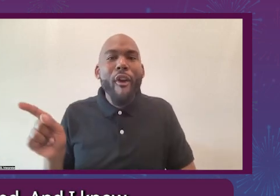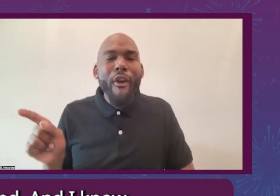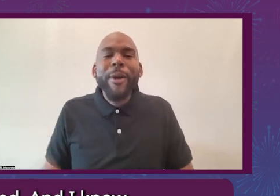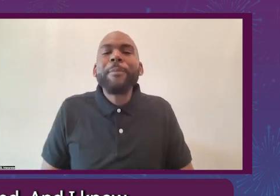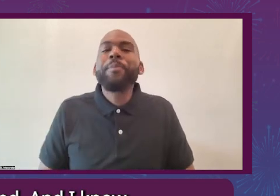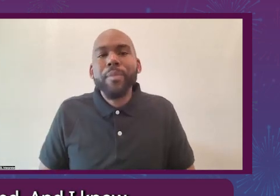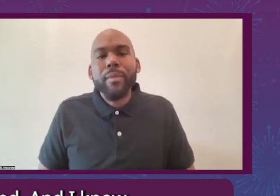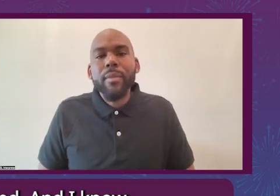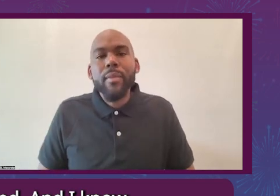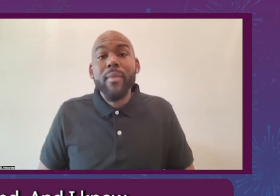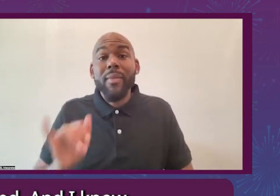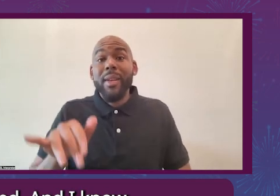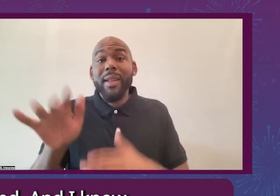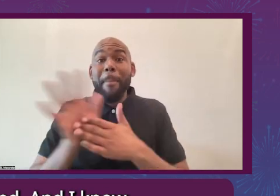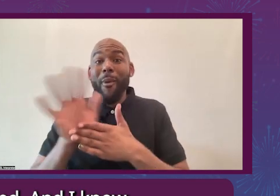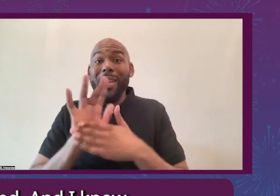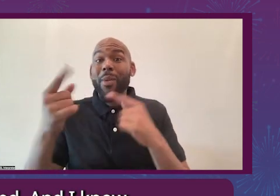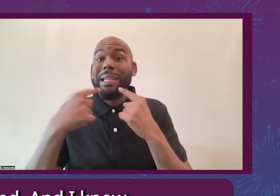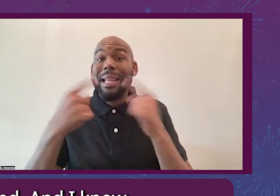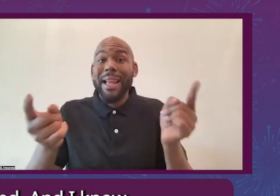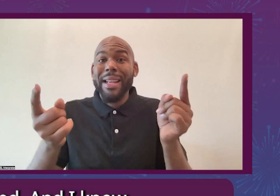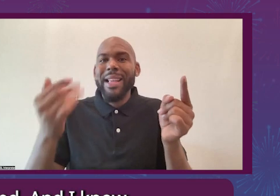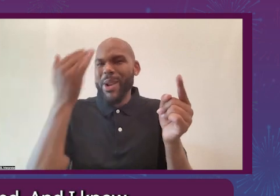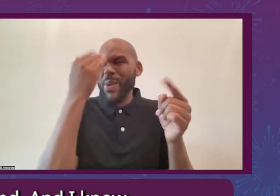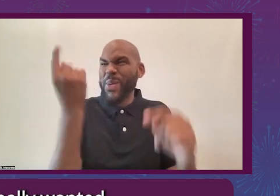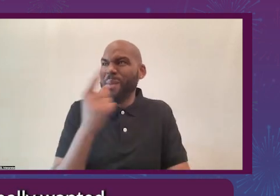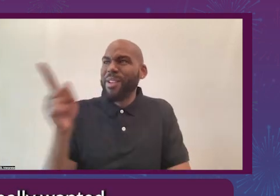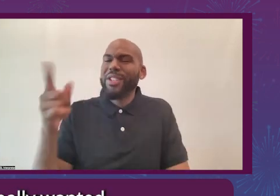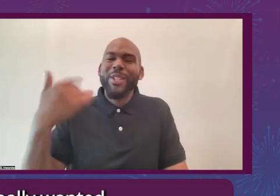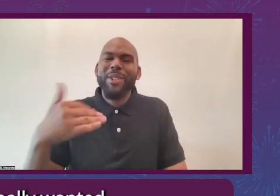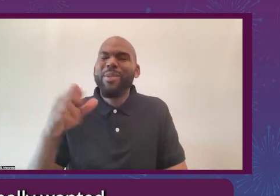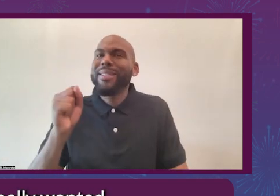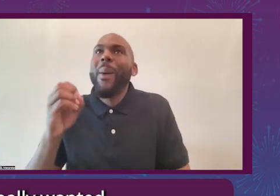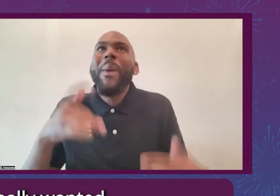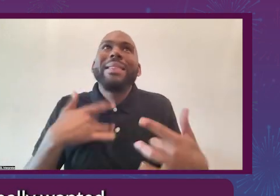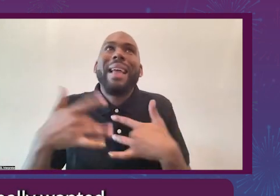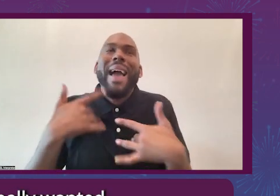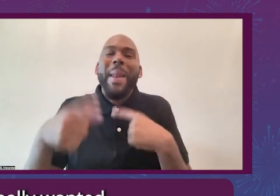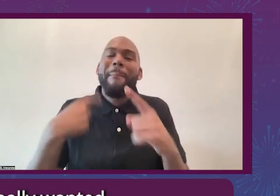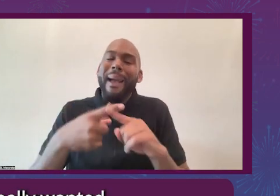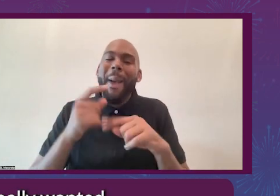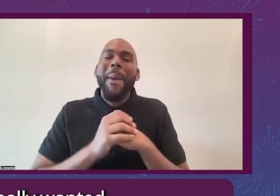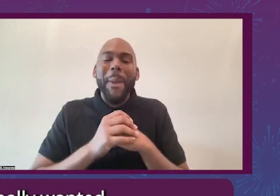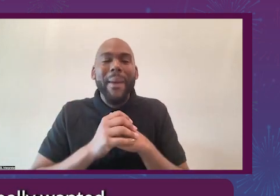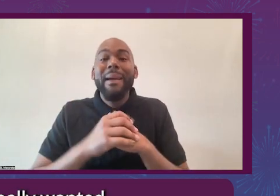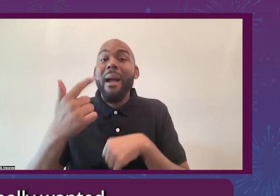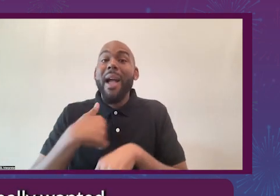was announced, and I know it was something she was so excited about, and I really wanted to see